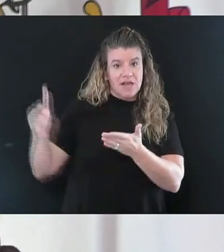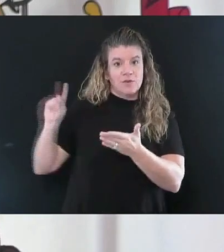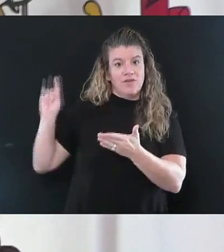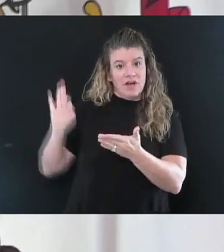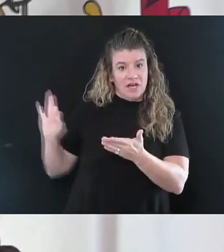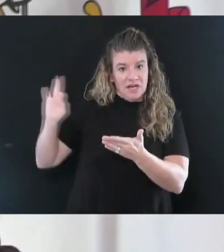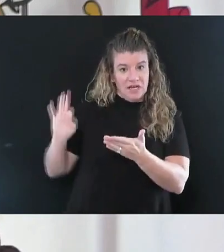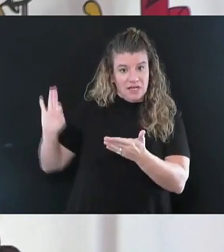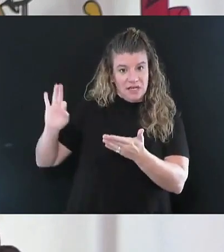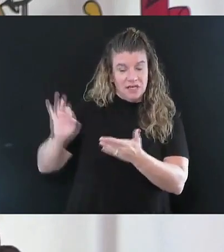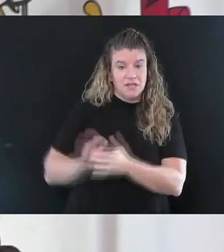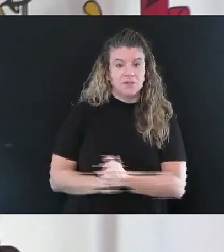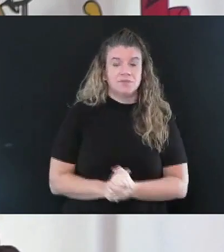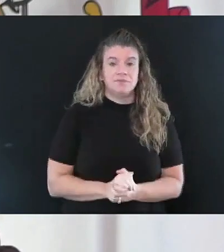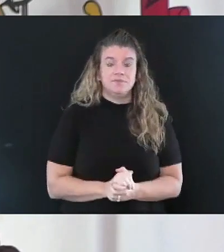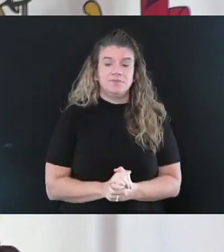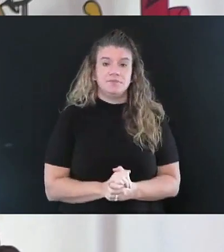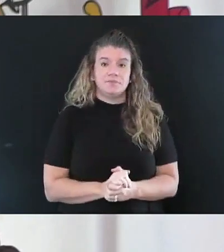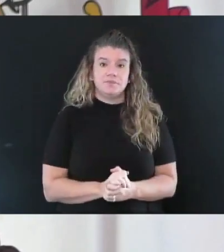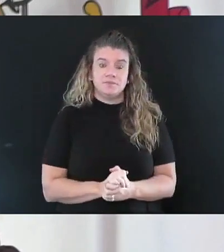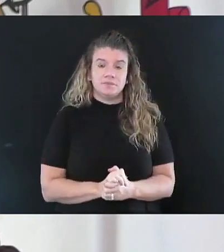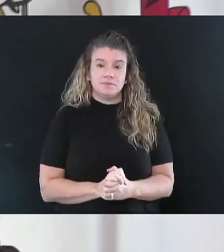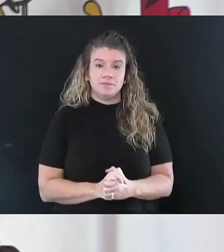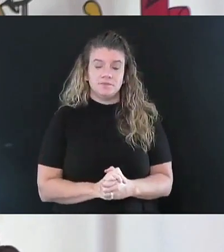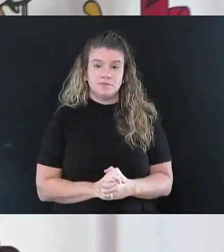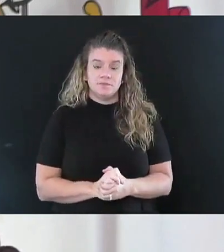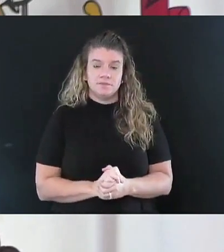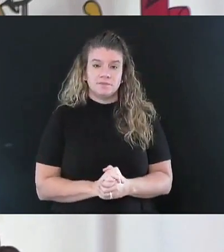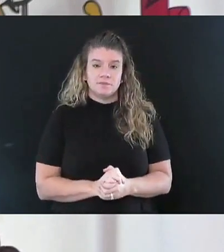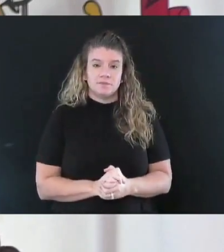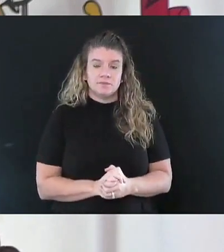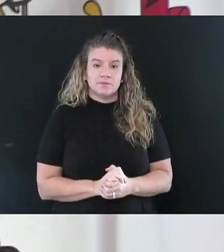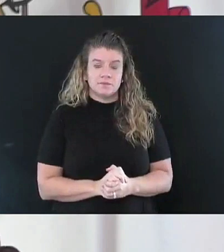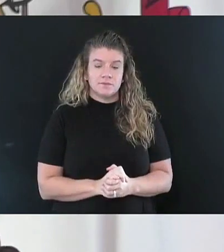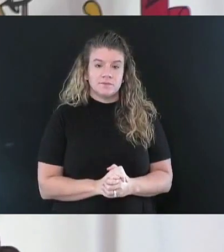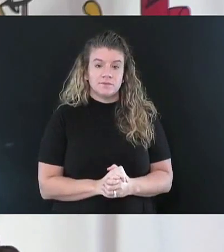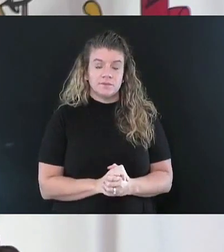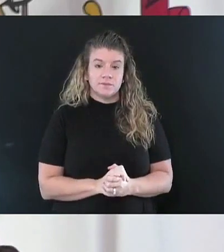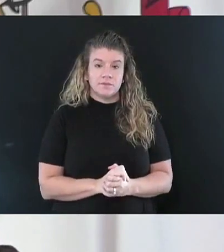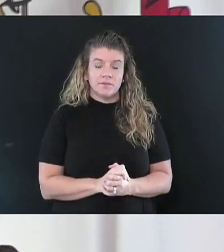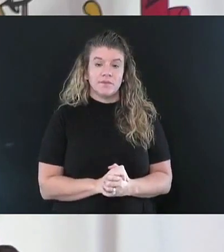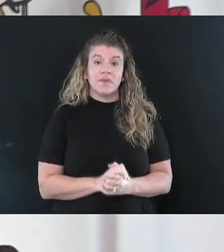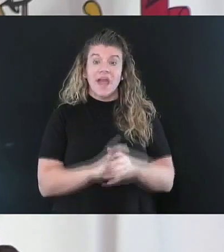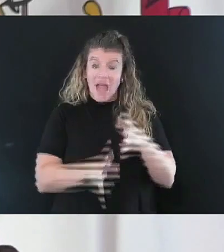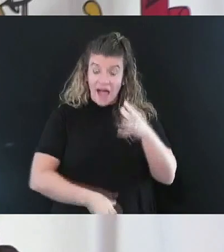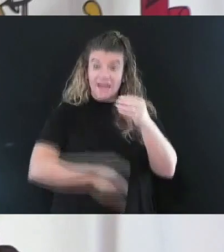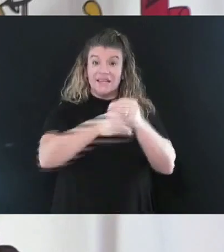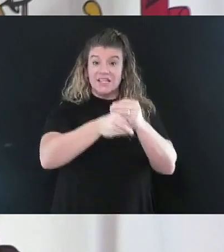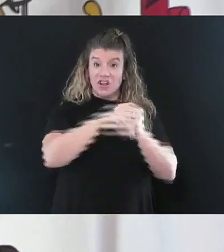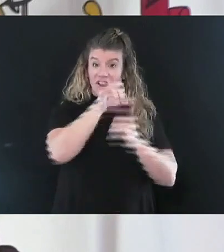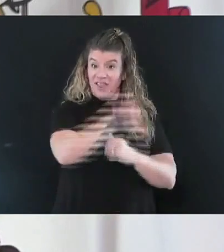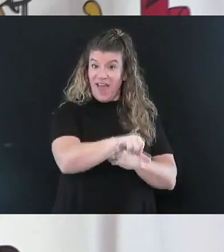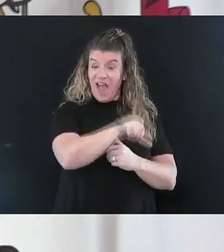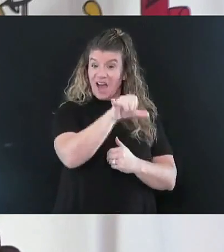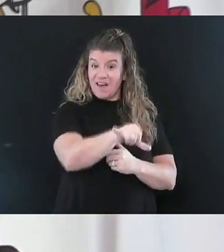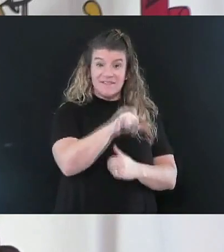Friday. Now, I'm going to, and in addition to that, if that's not